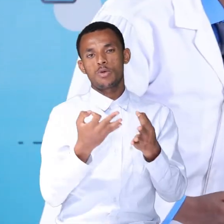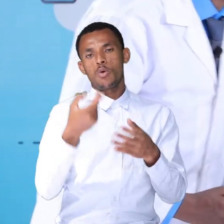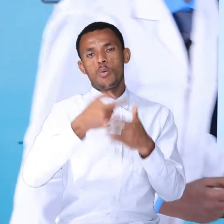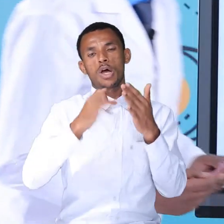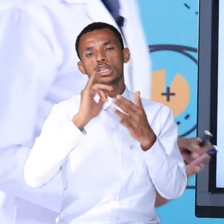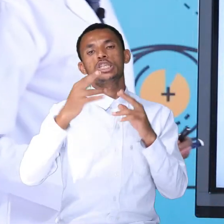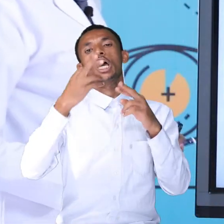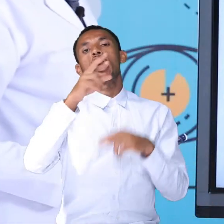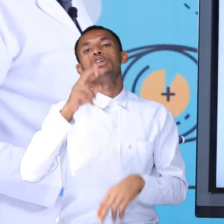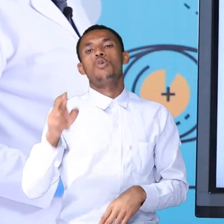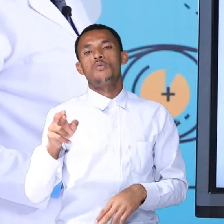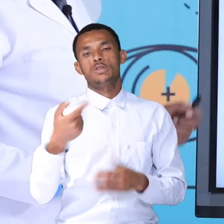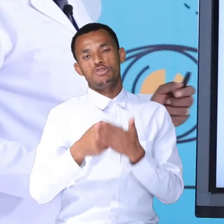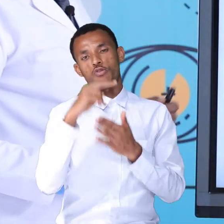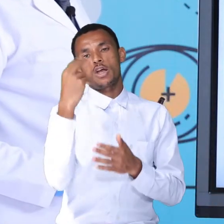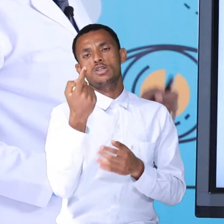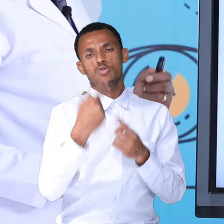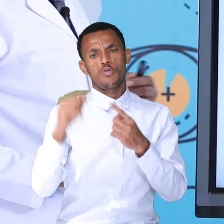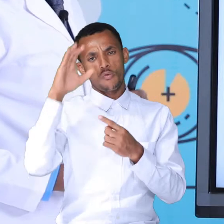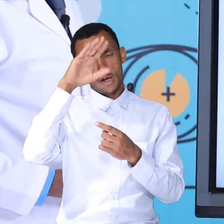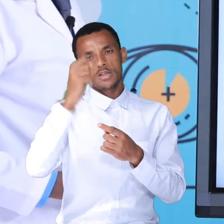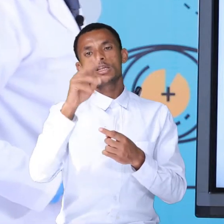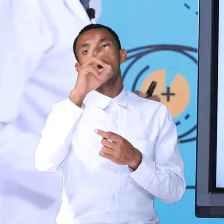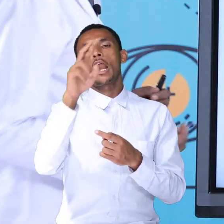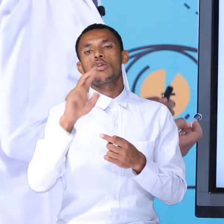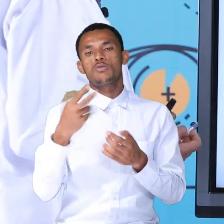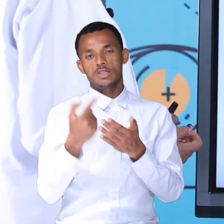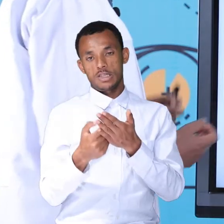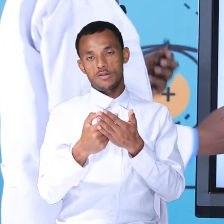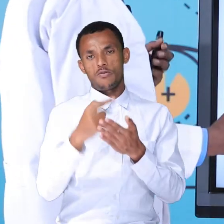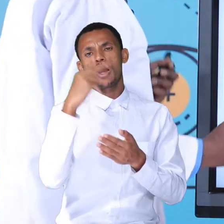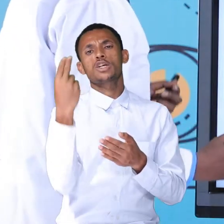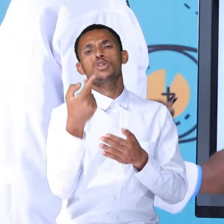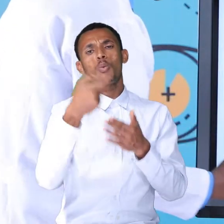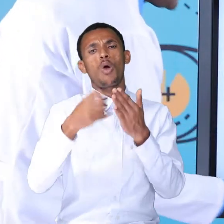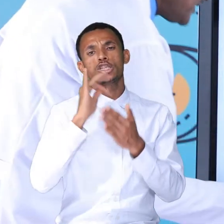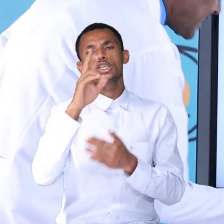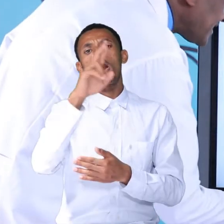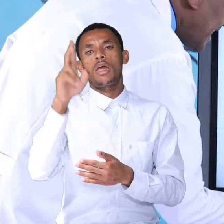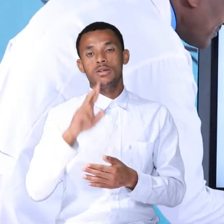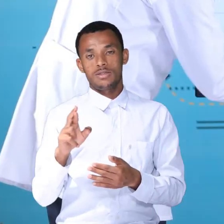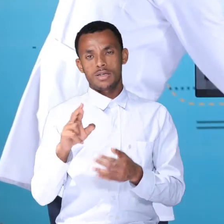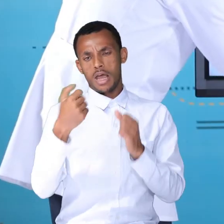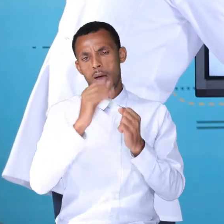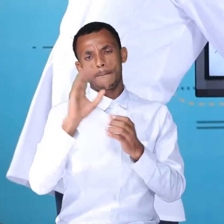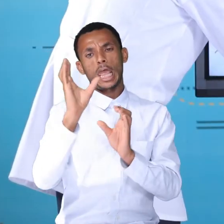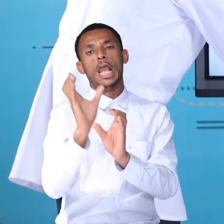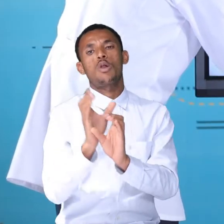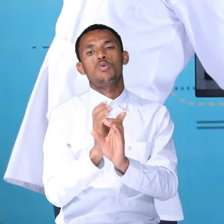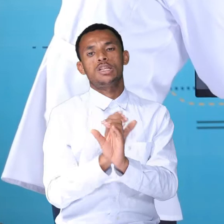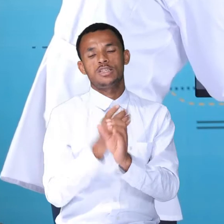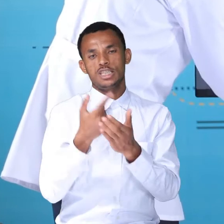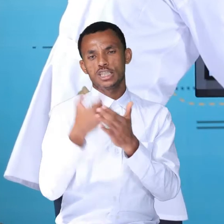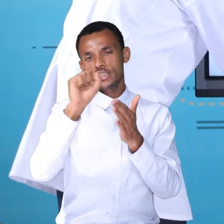What is the range of this function? To find the range of this function, what was the range? The range can be calculated. This was